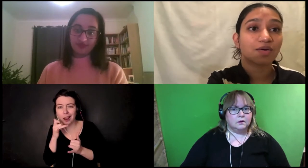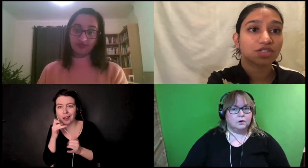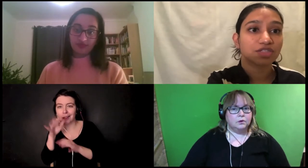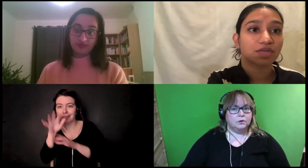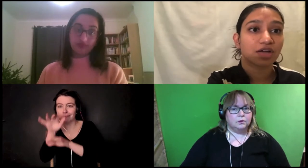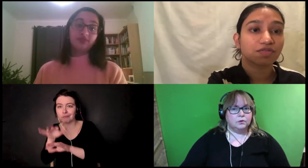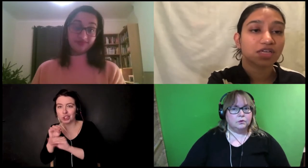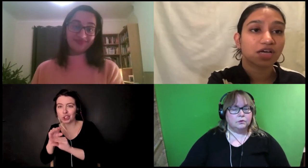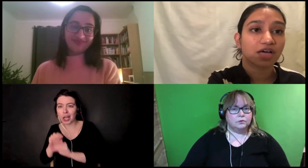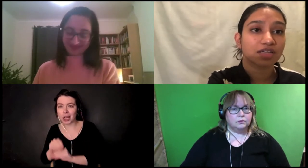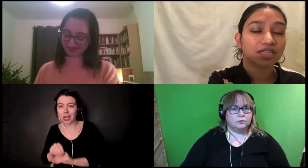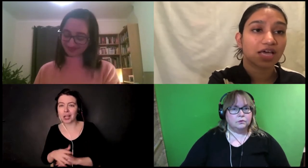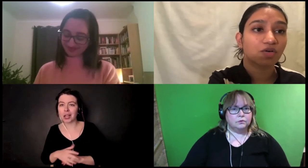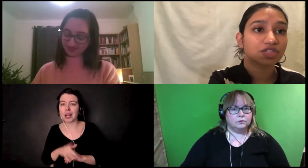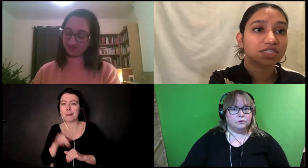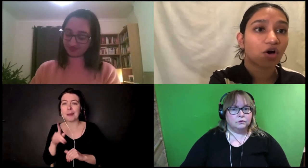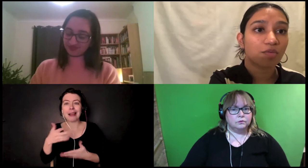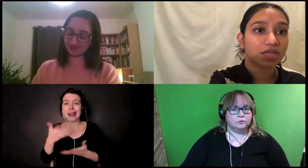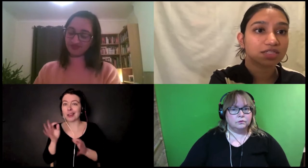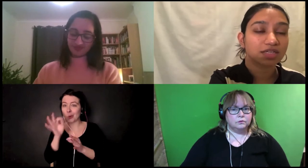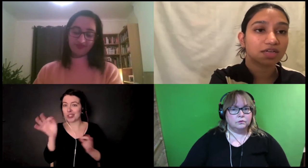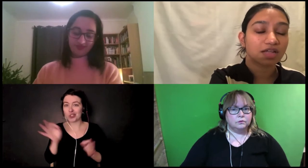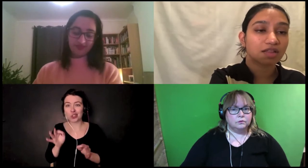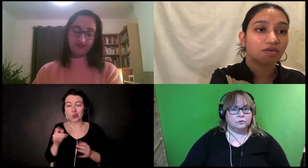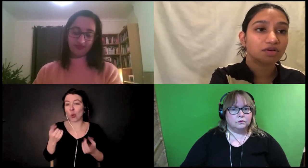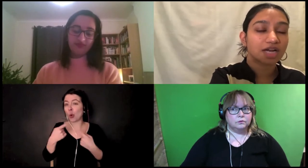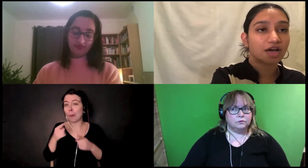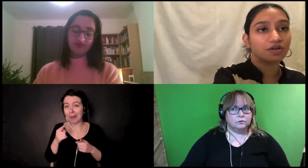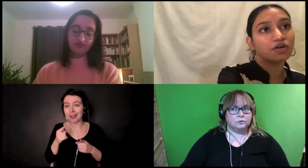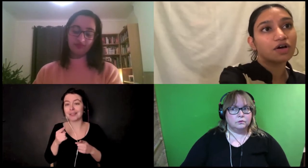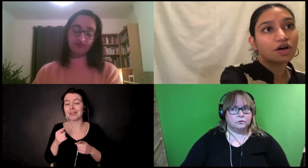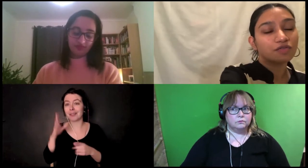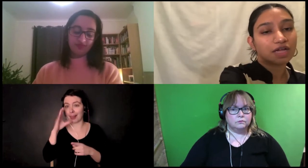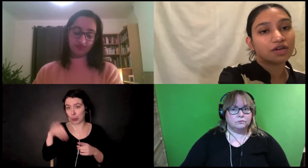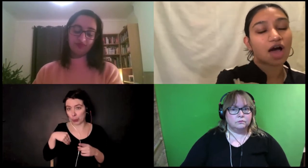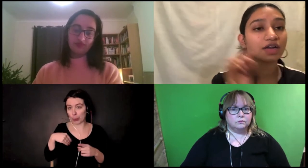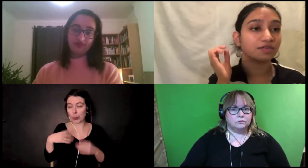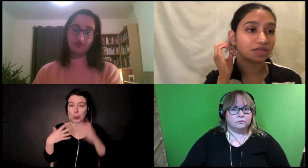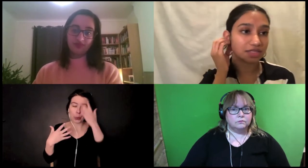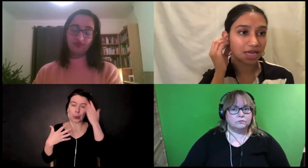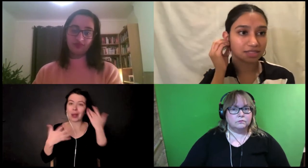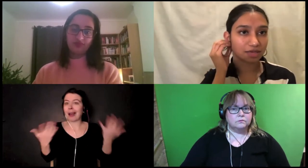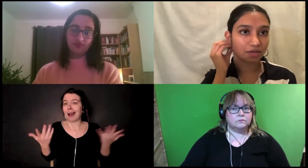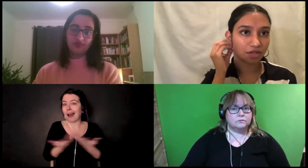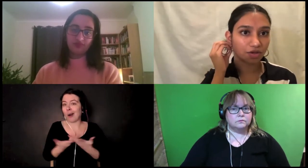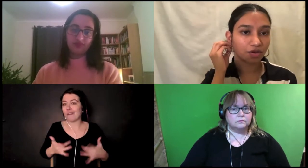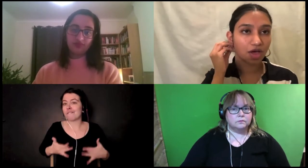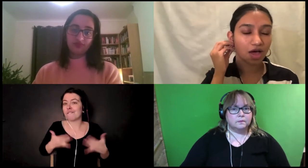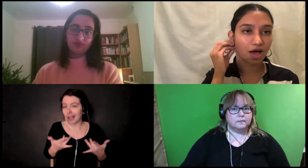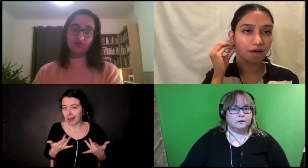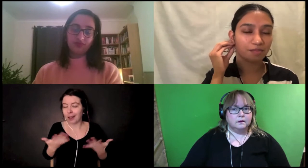any questions, we'd love to hear, or just comments and thoughts on how you're feeling, or how any of this is landing with